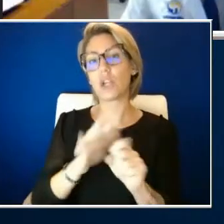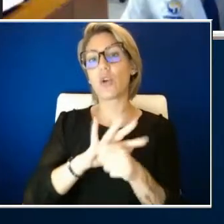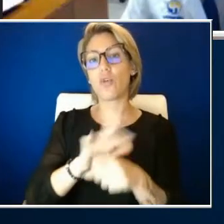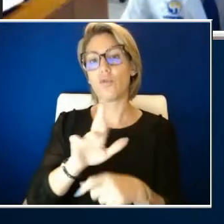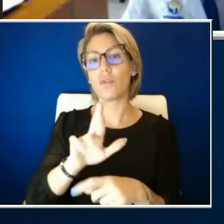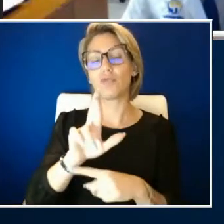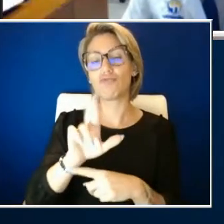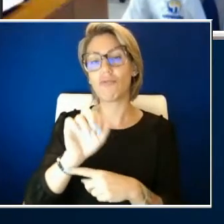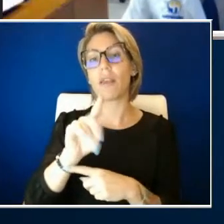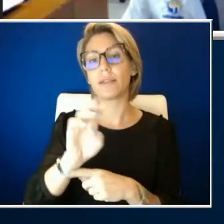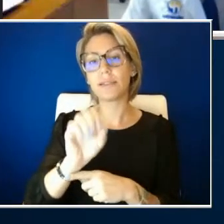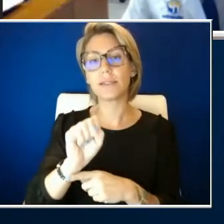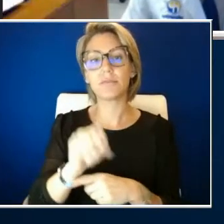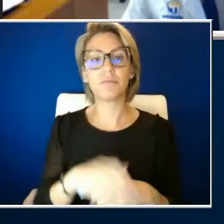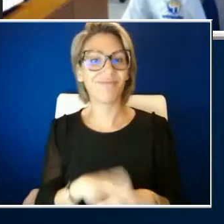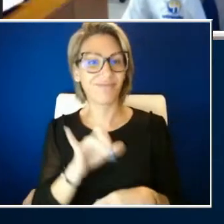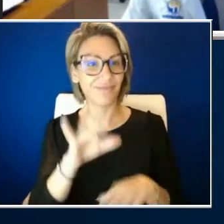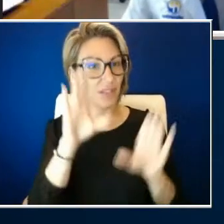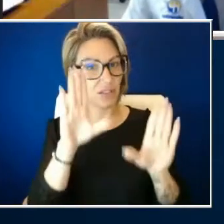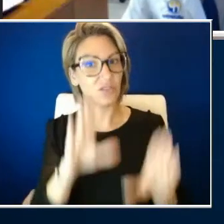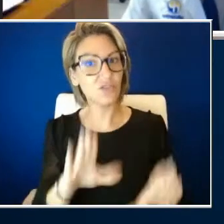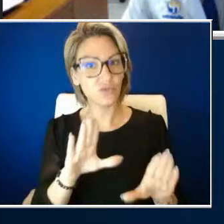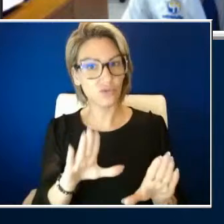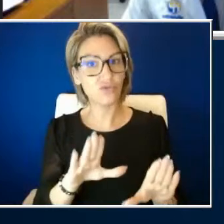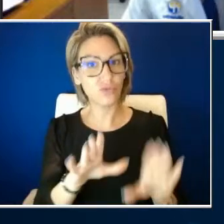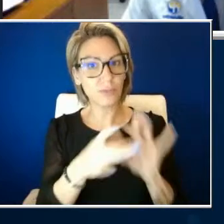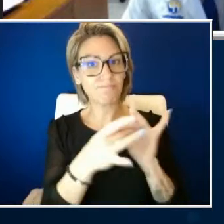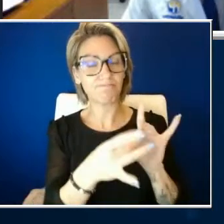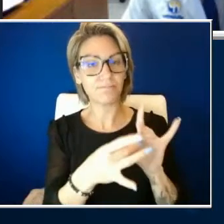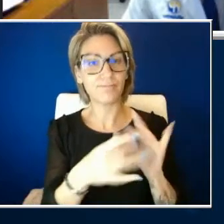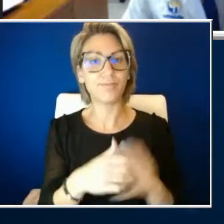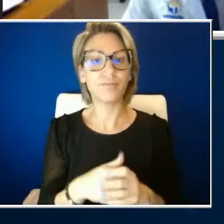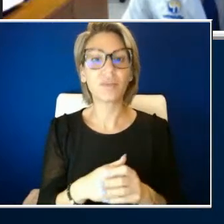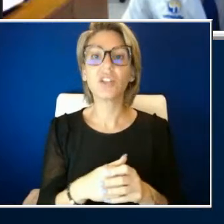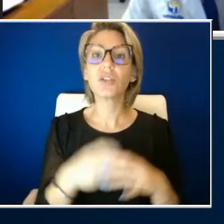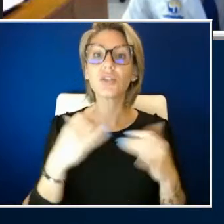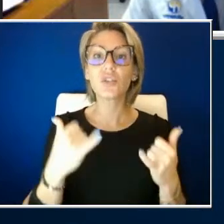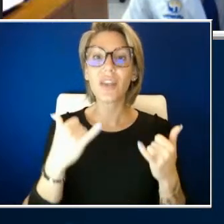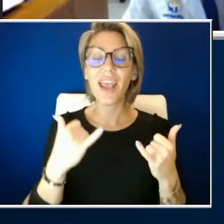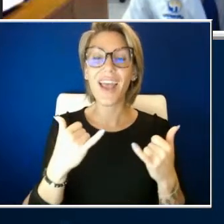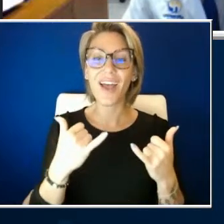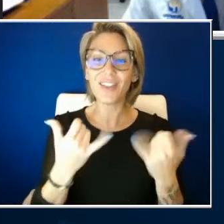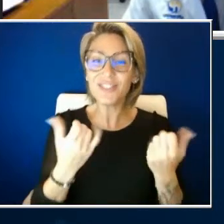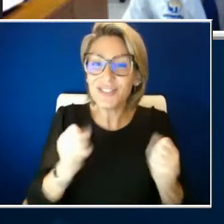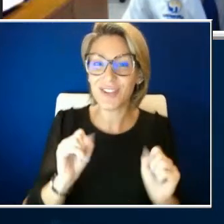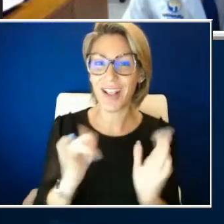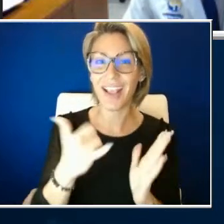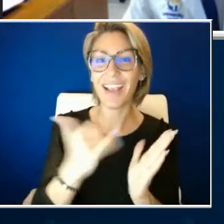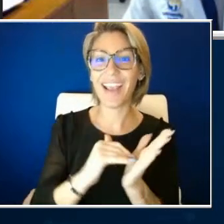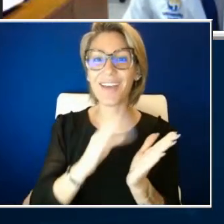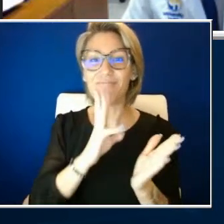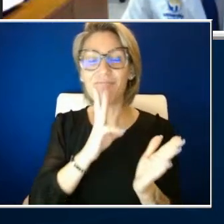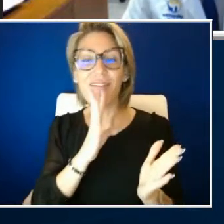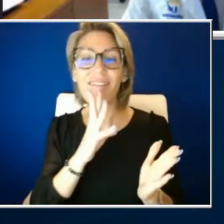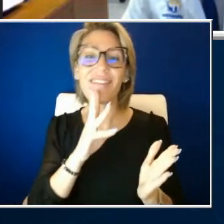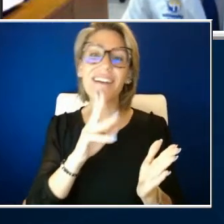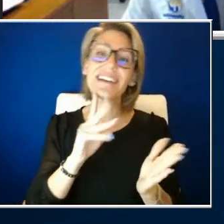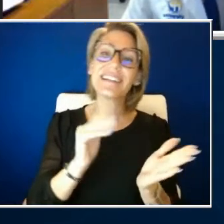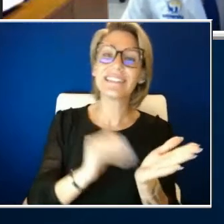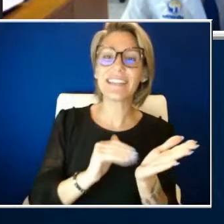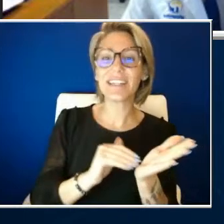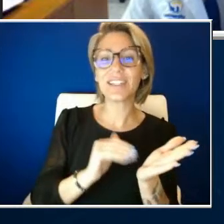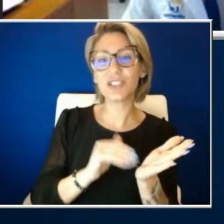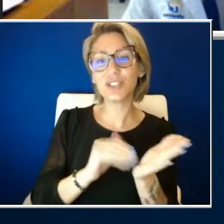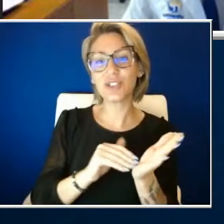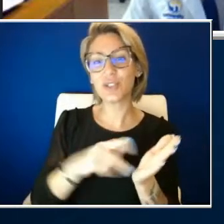I think that's a great analysis. Let me turn now to Dr. Try that again. Turn to Dr. Sri Dhanapudi, the CMO at the